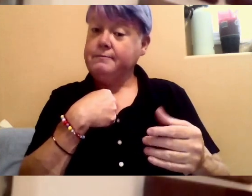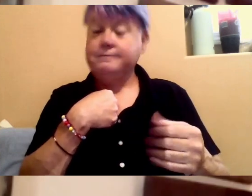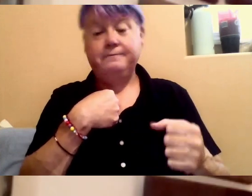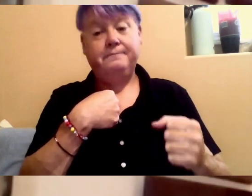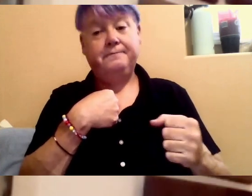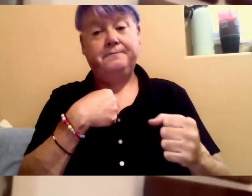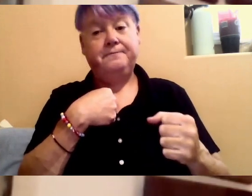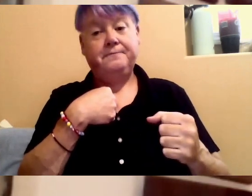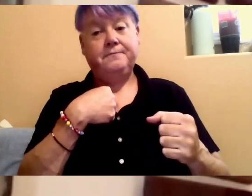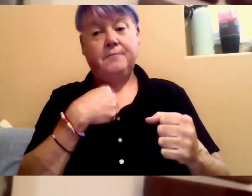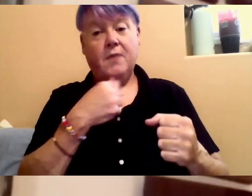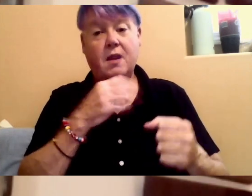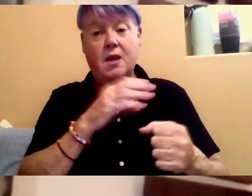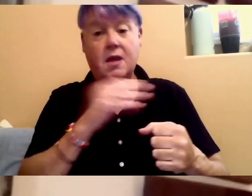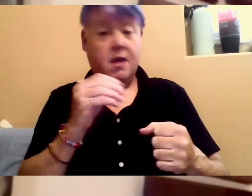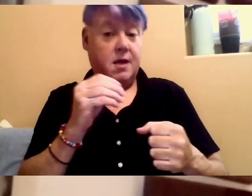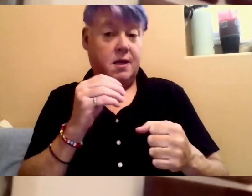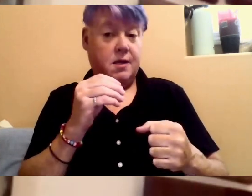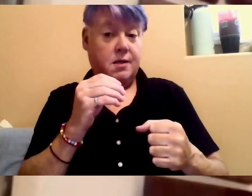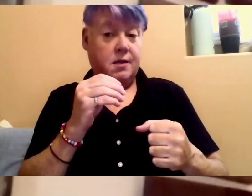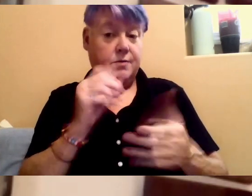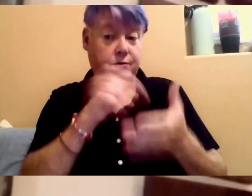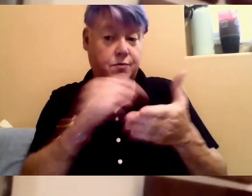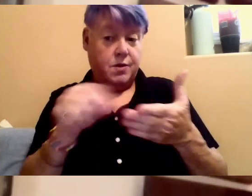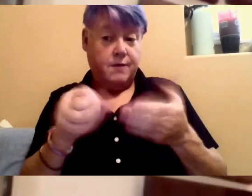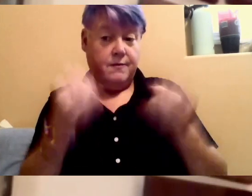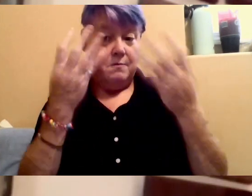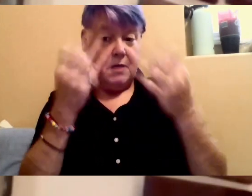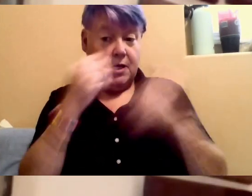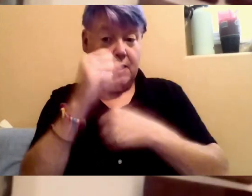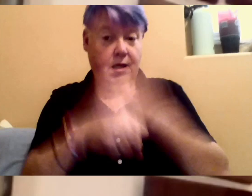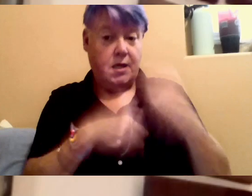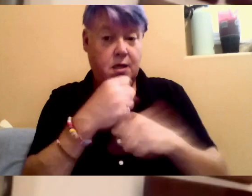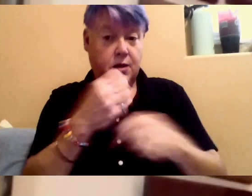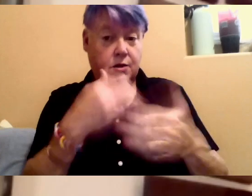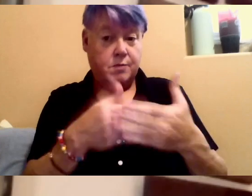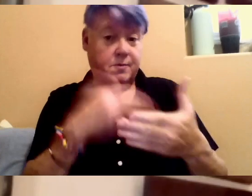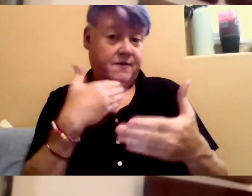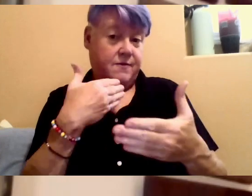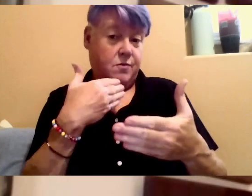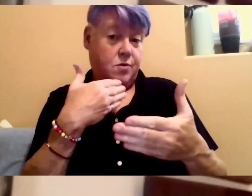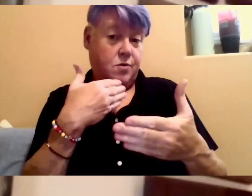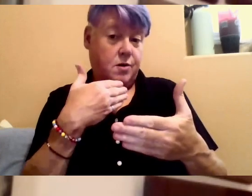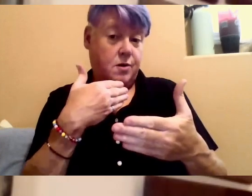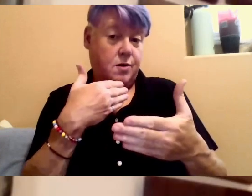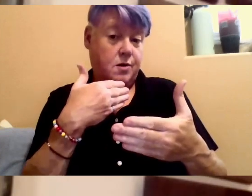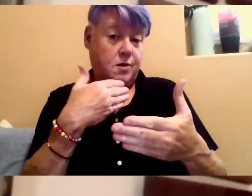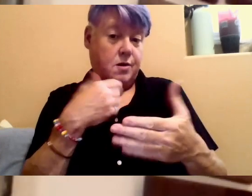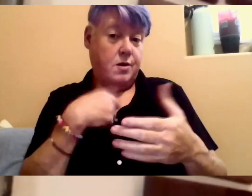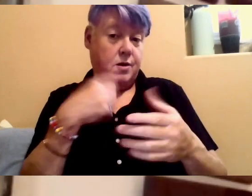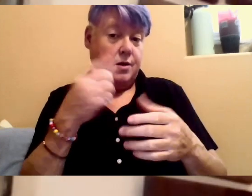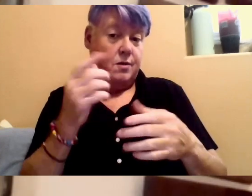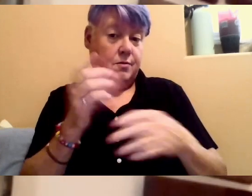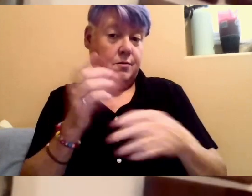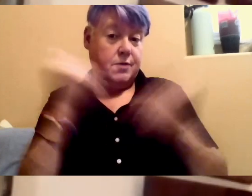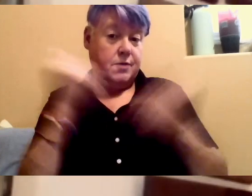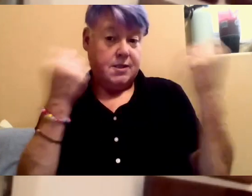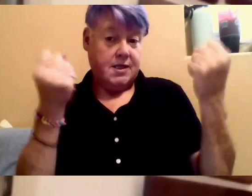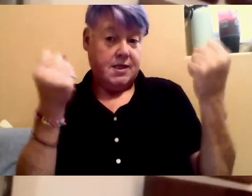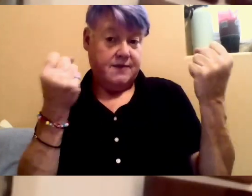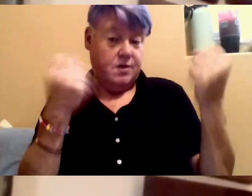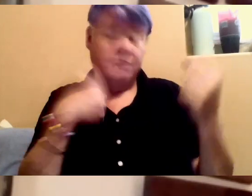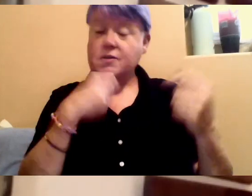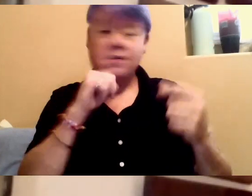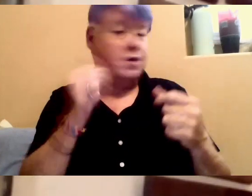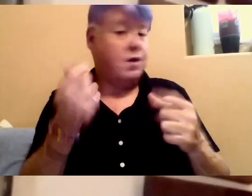And although I was writing for many years before I was successful, it wasn't until